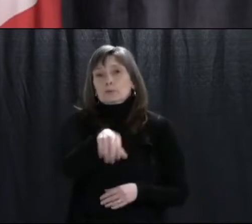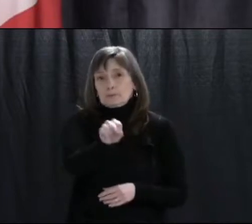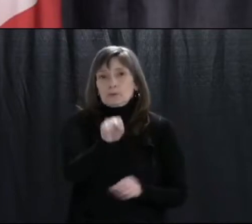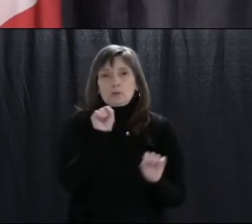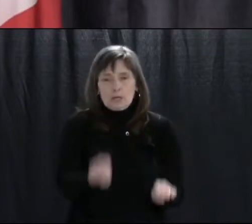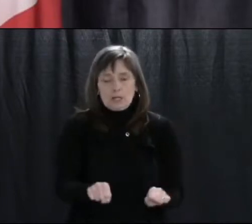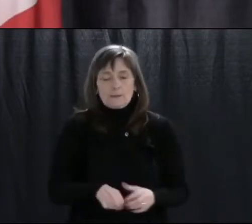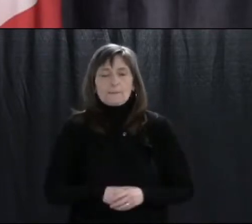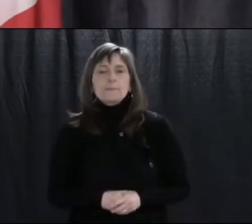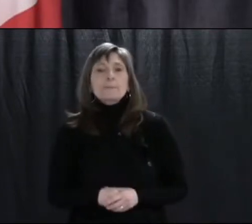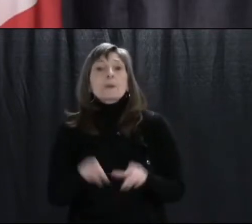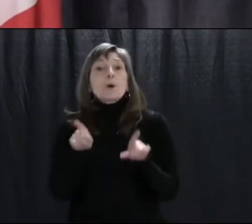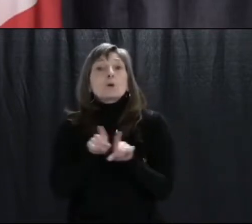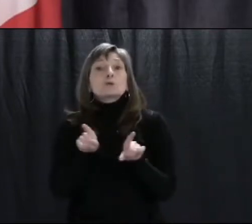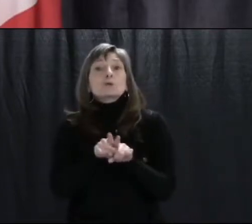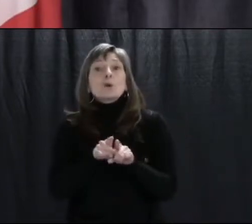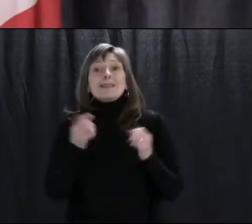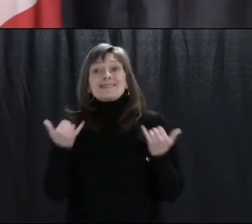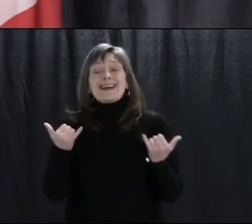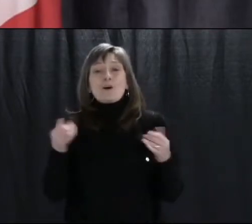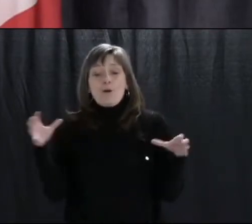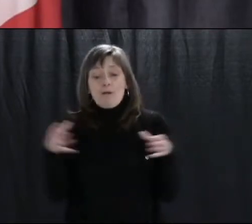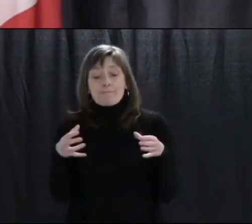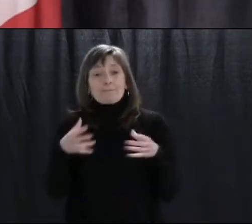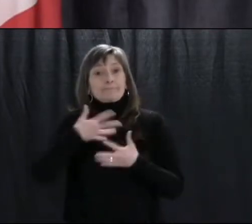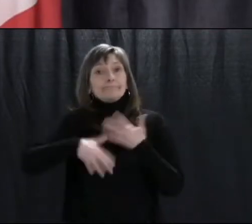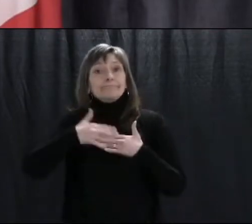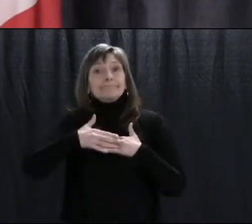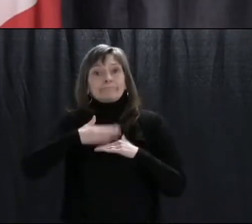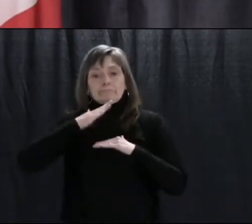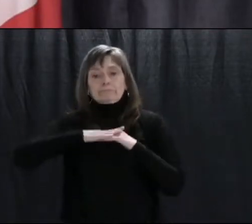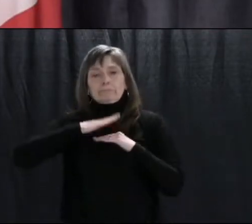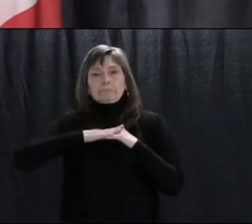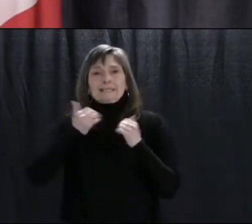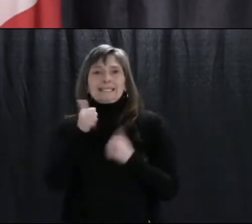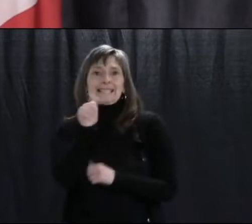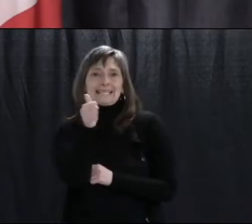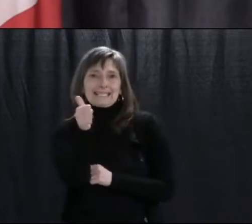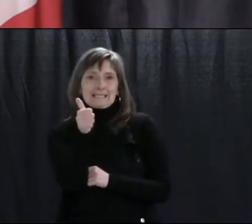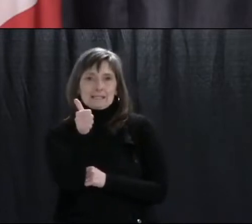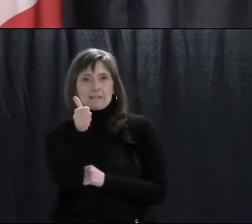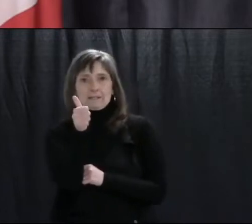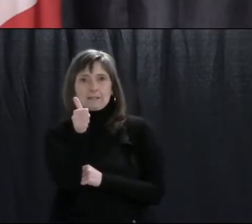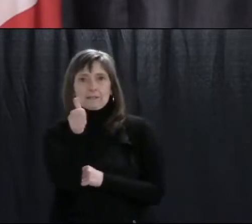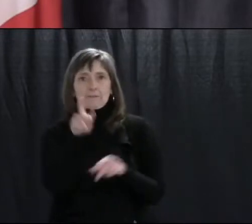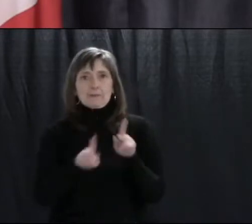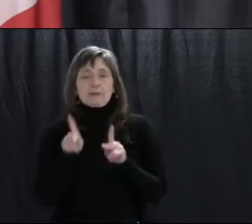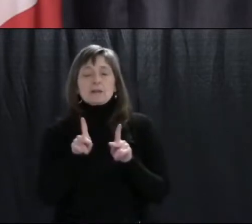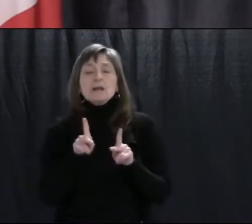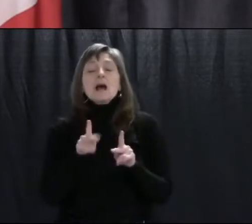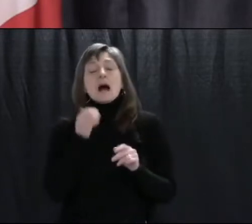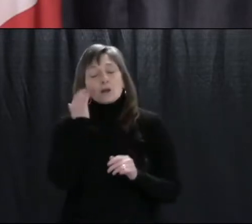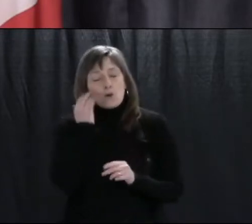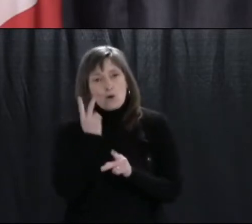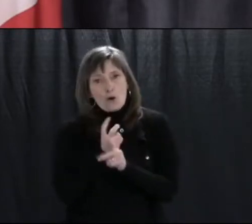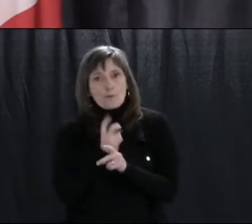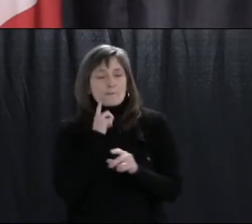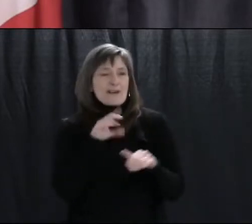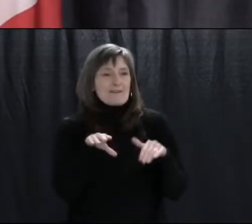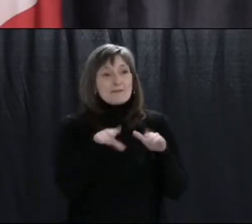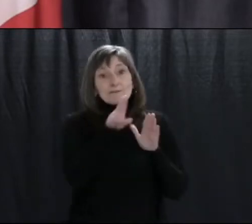I am also prohibiting gatherings of more than 10 people. I know this is difficult, but funerals, wakes, and weddings must